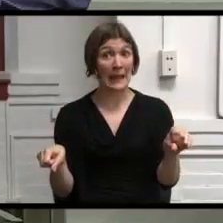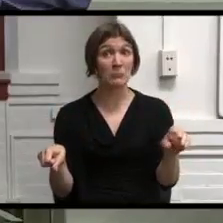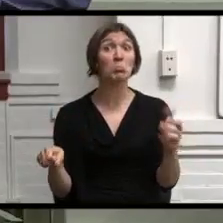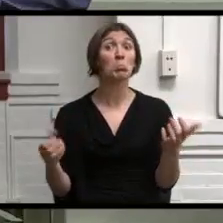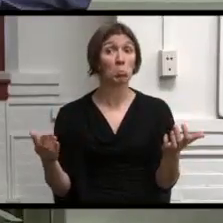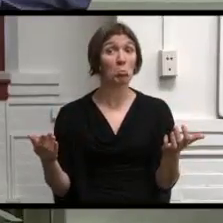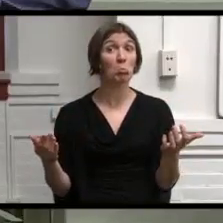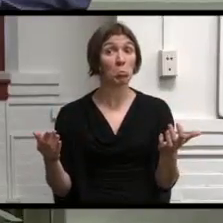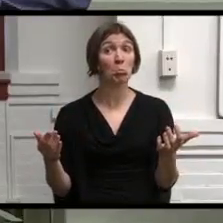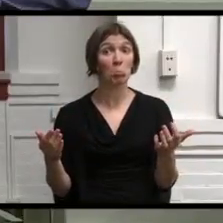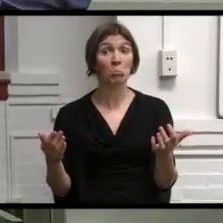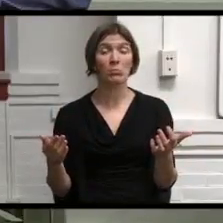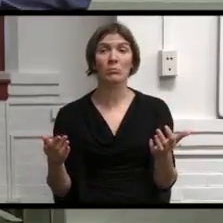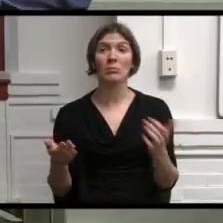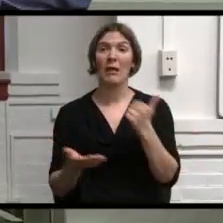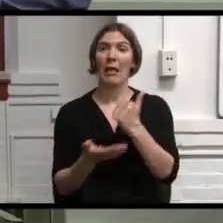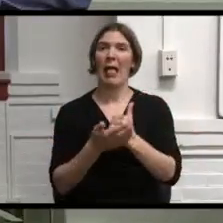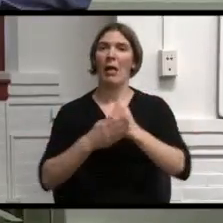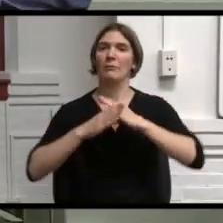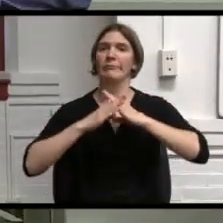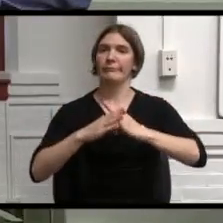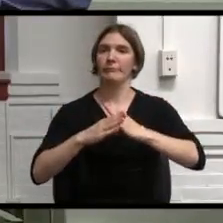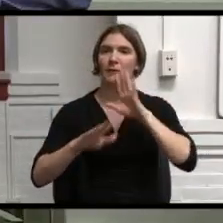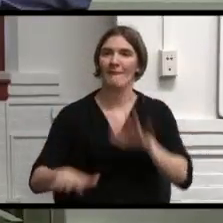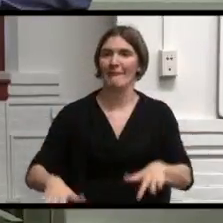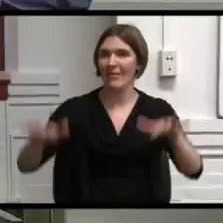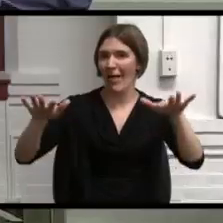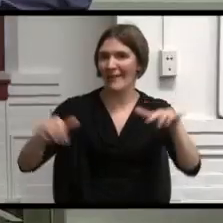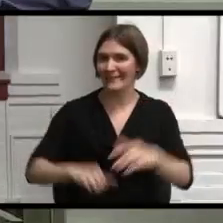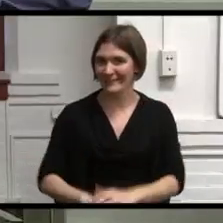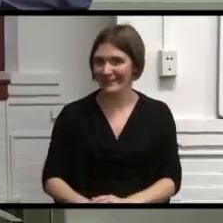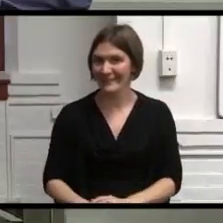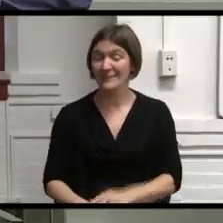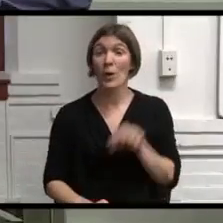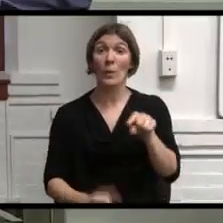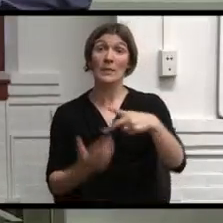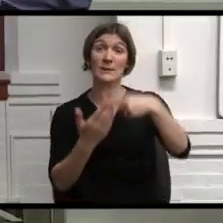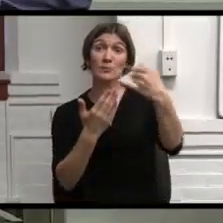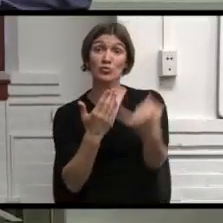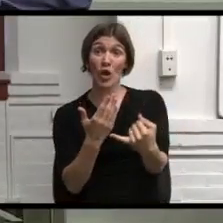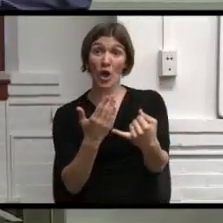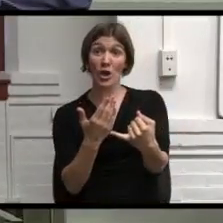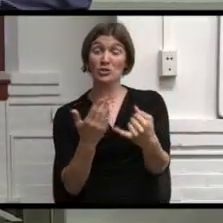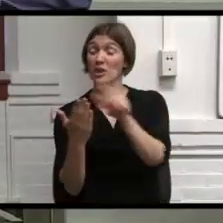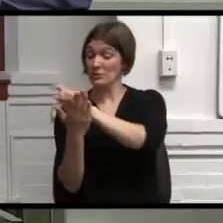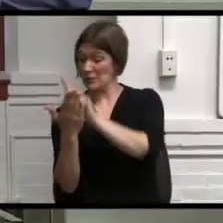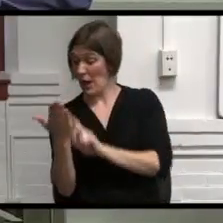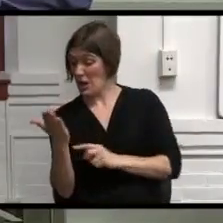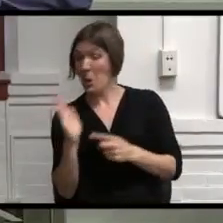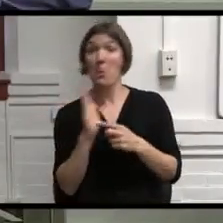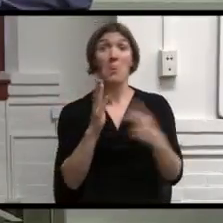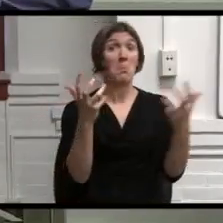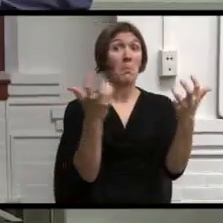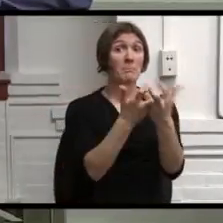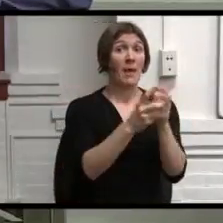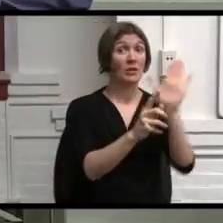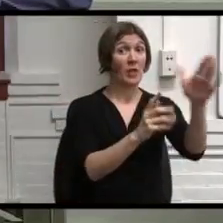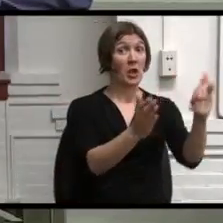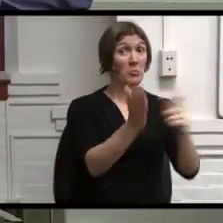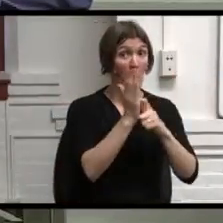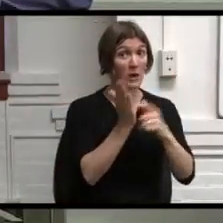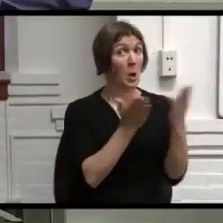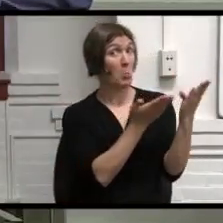for floodplain restoration, and this project conforms to that